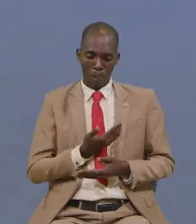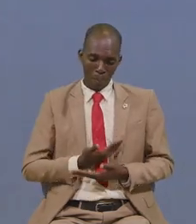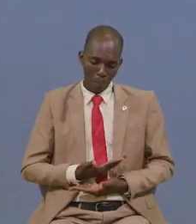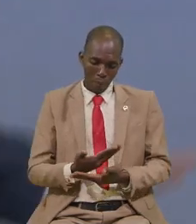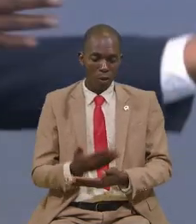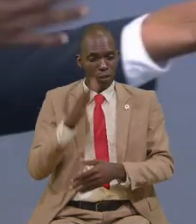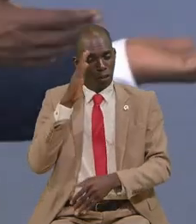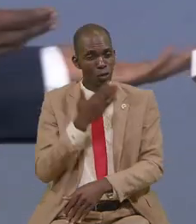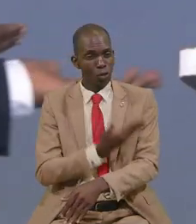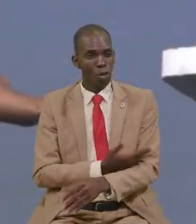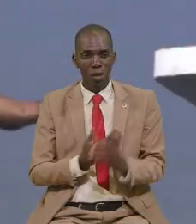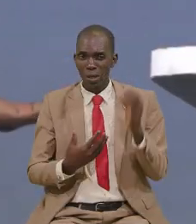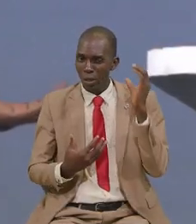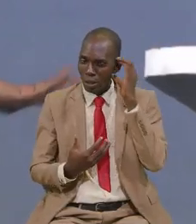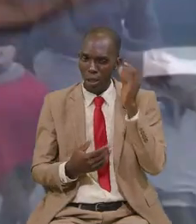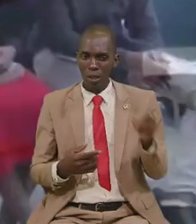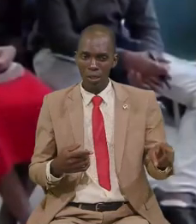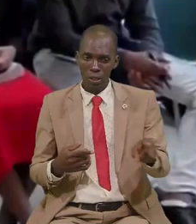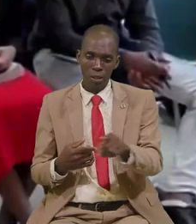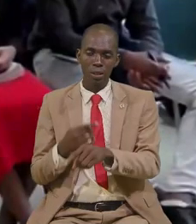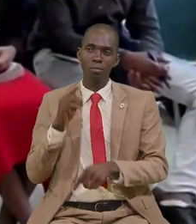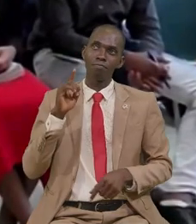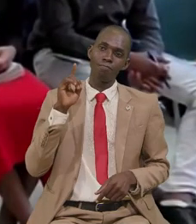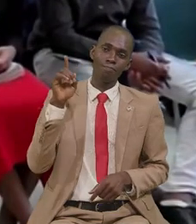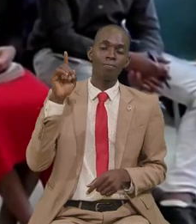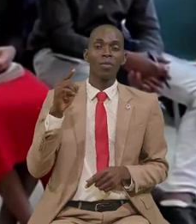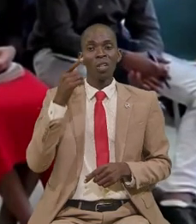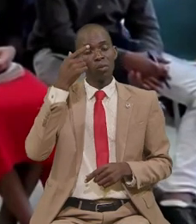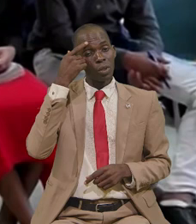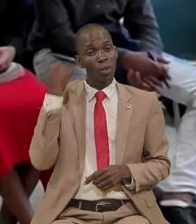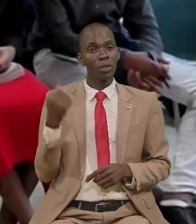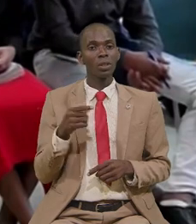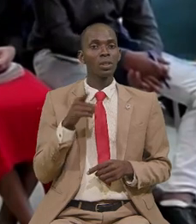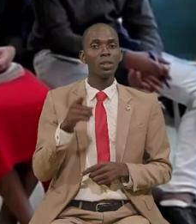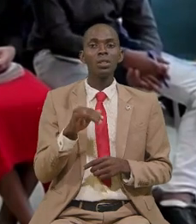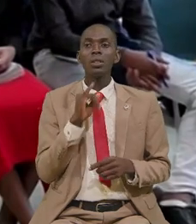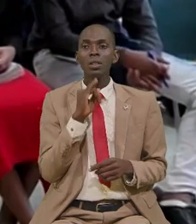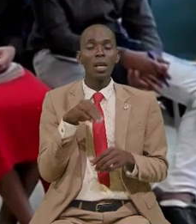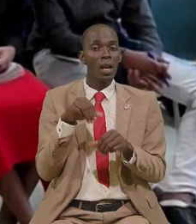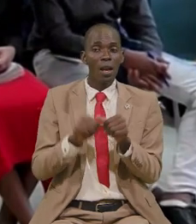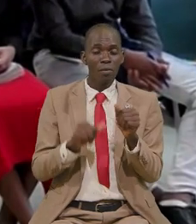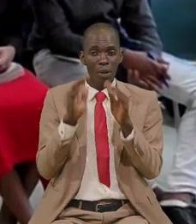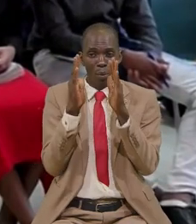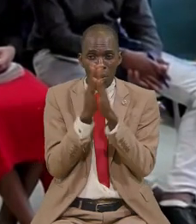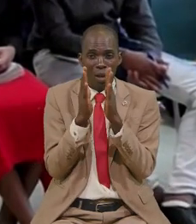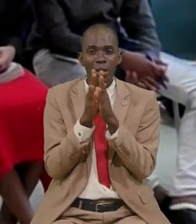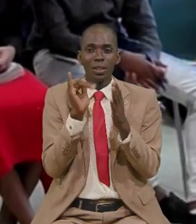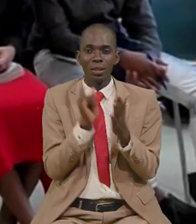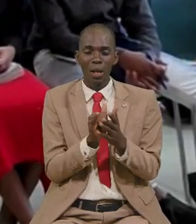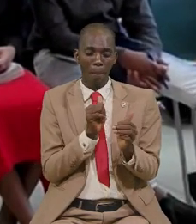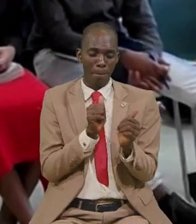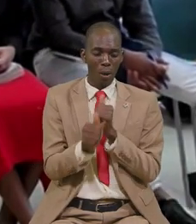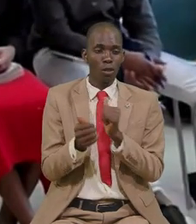ye him, because it's well pleased in him." And every prayer that goes through